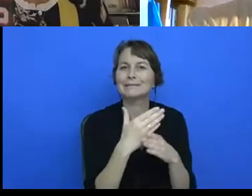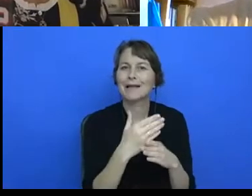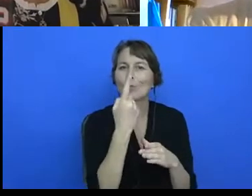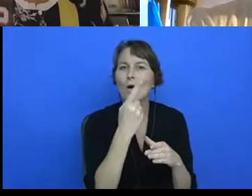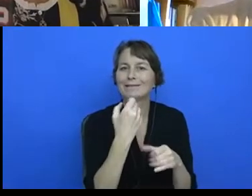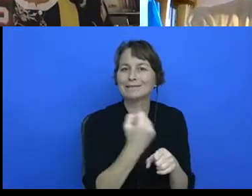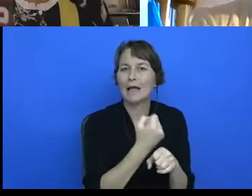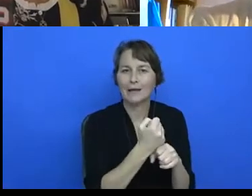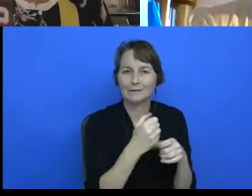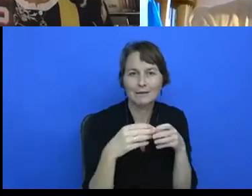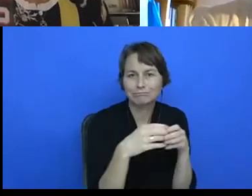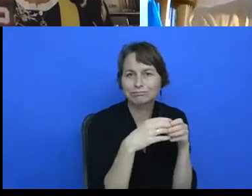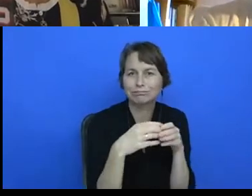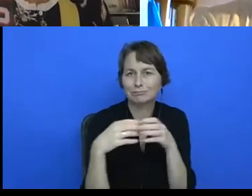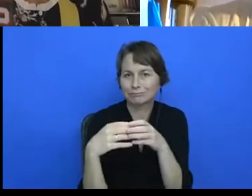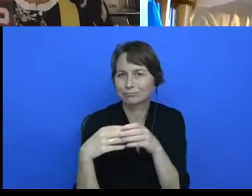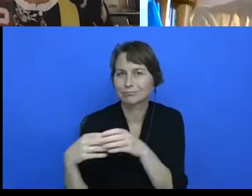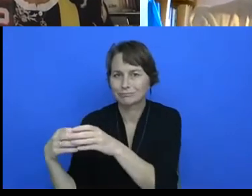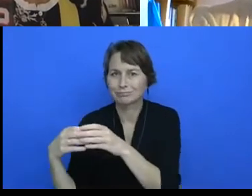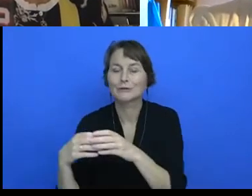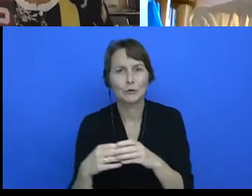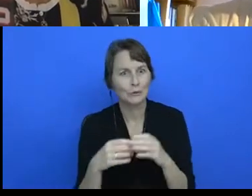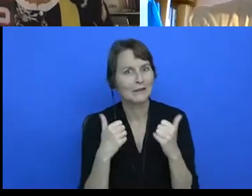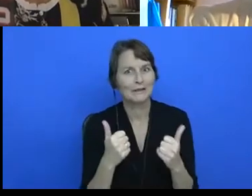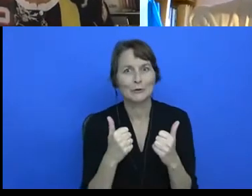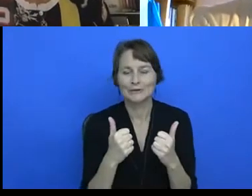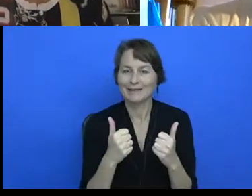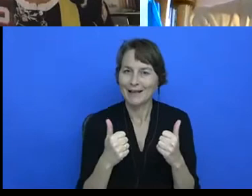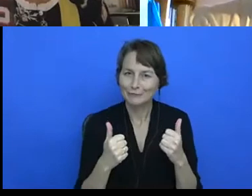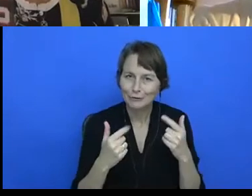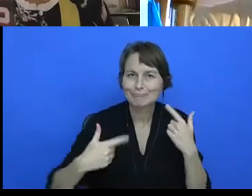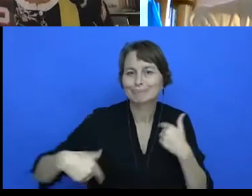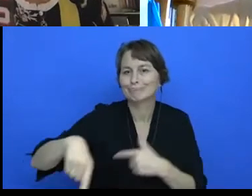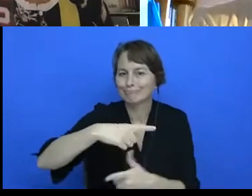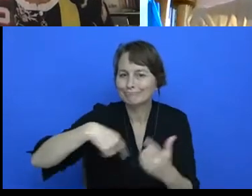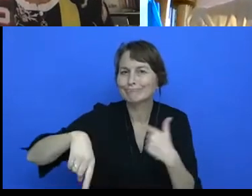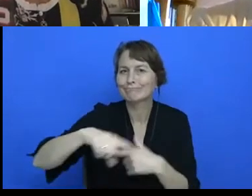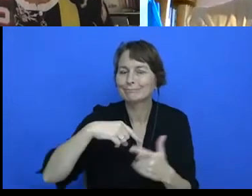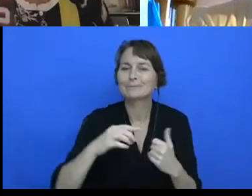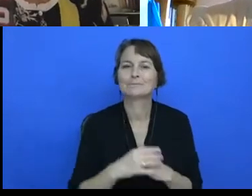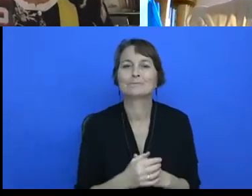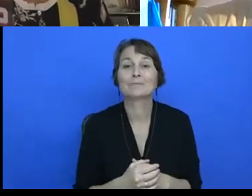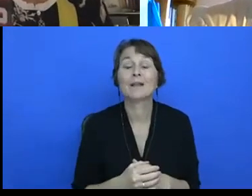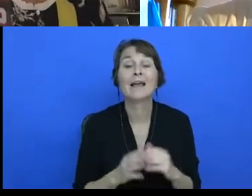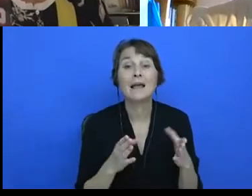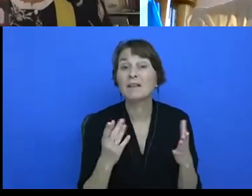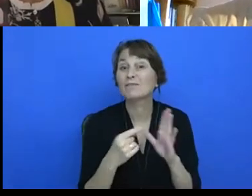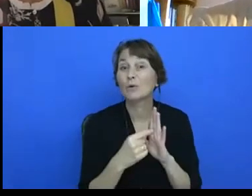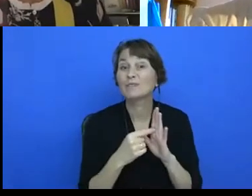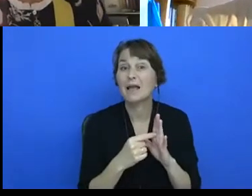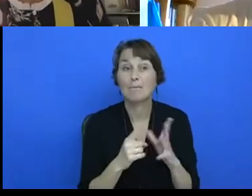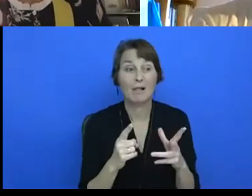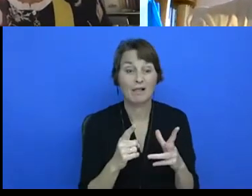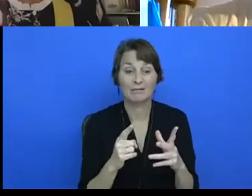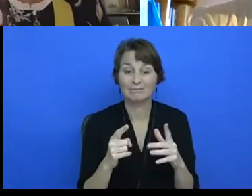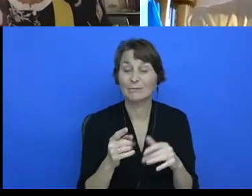to getting some interaction going. And then because people asked for it, we also had a coffee break, and that didn't work. It was just a room, people went in, there